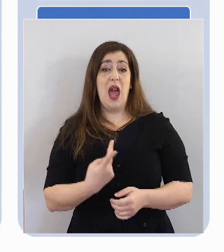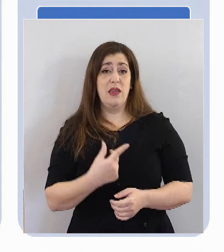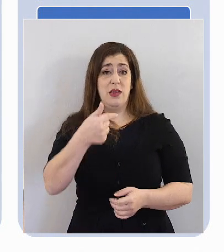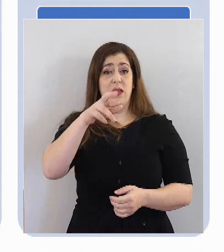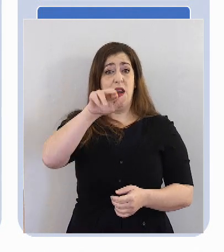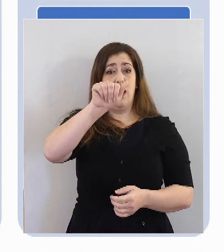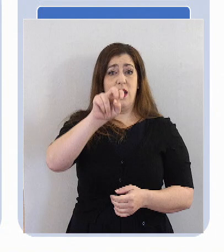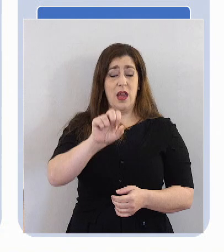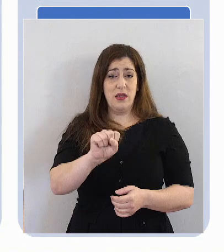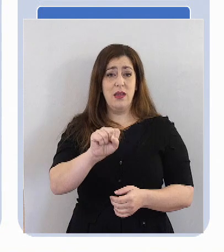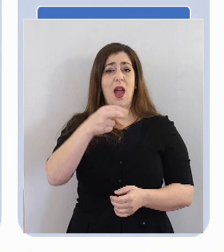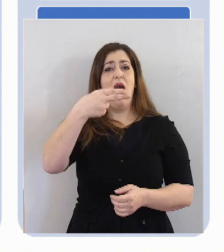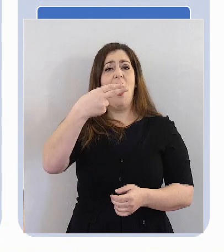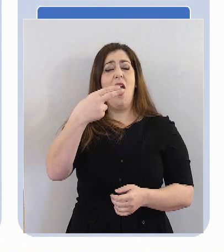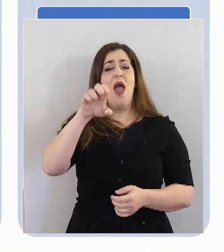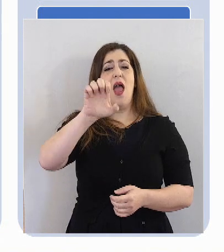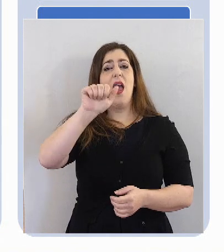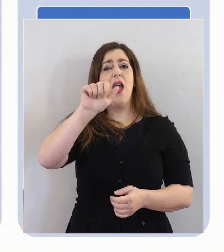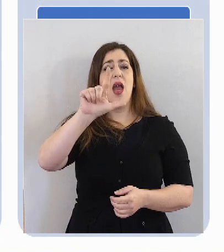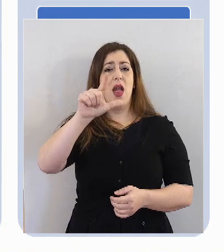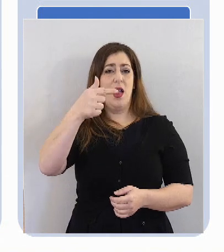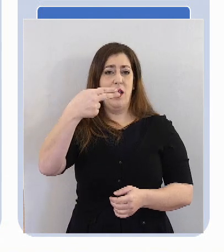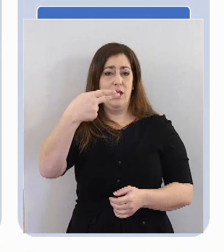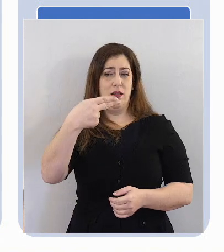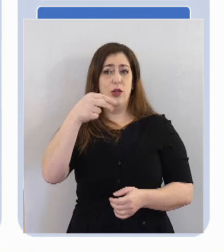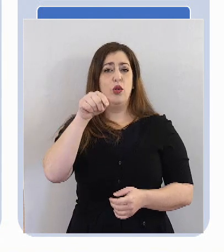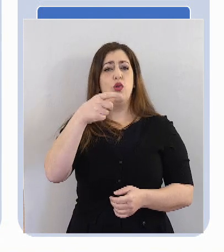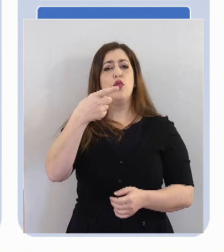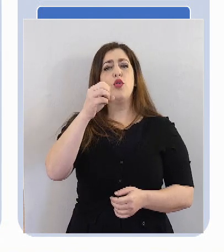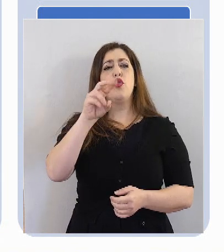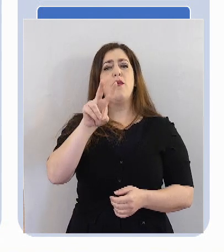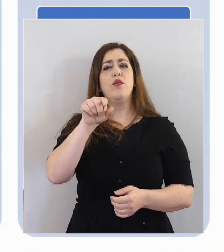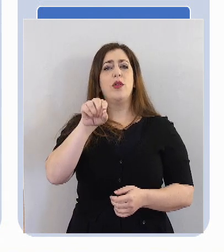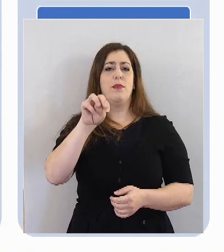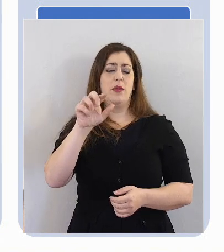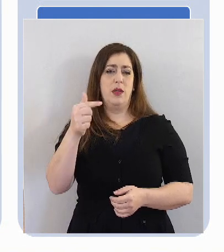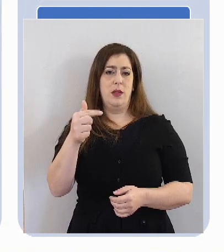the Ministry for Health on its website.